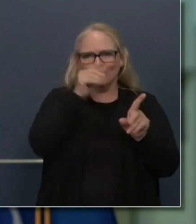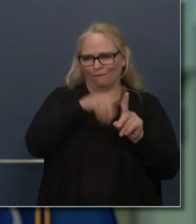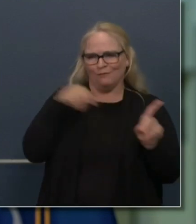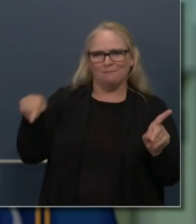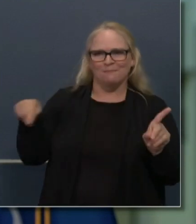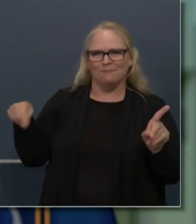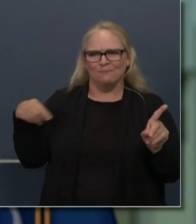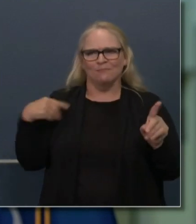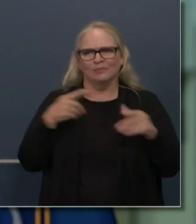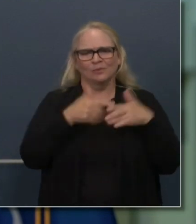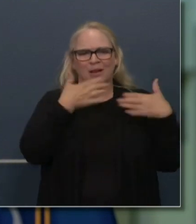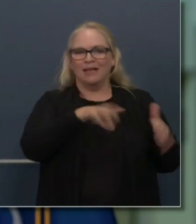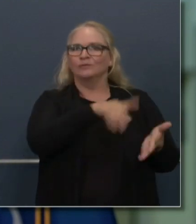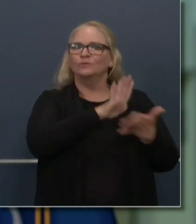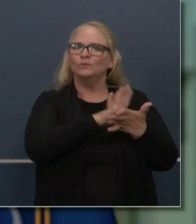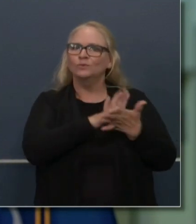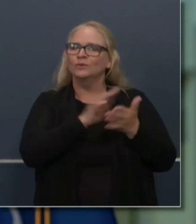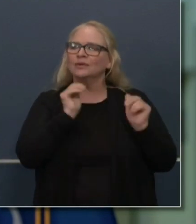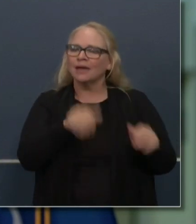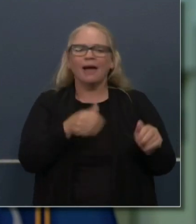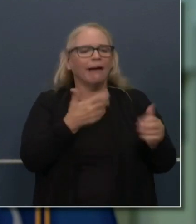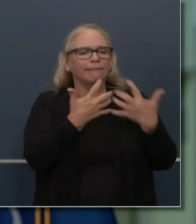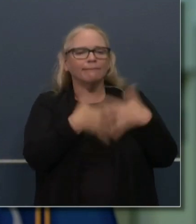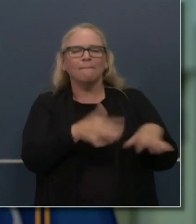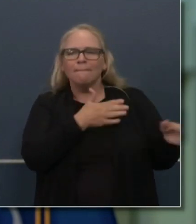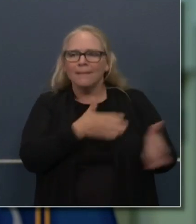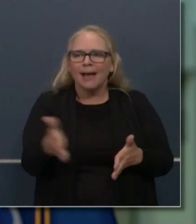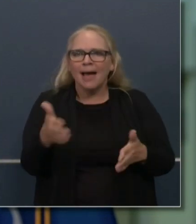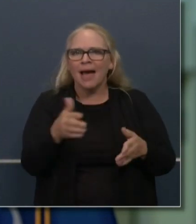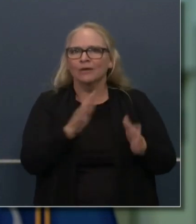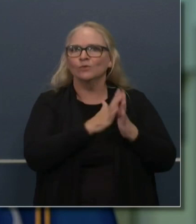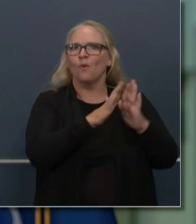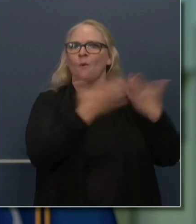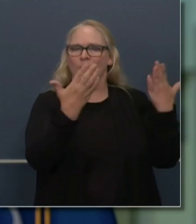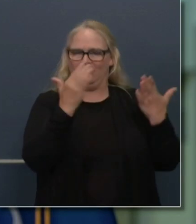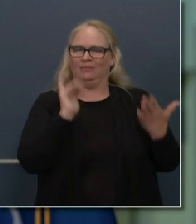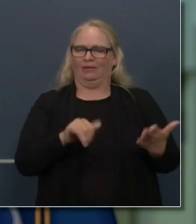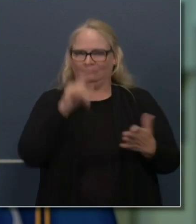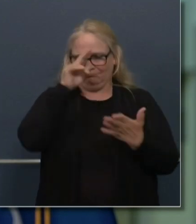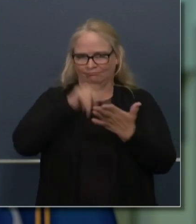state. Samantha Young, Kaiser Health News.